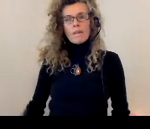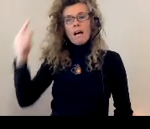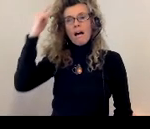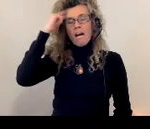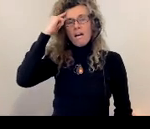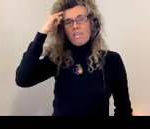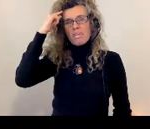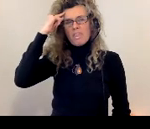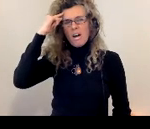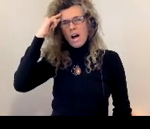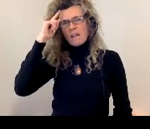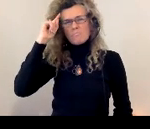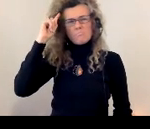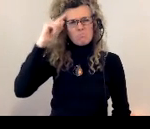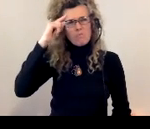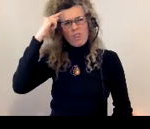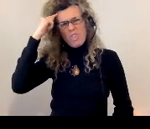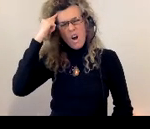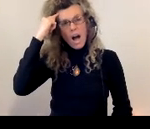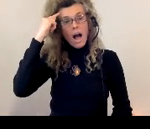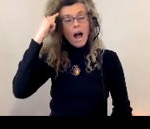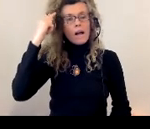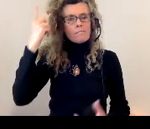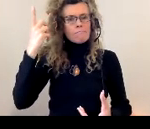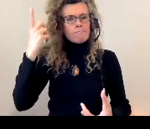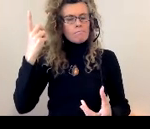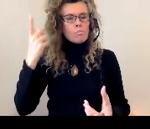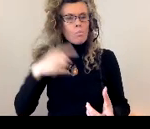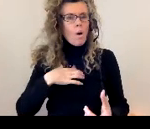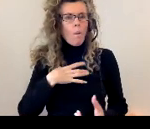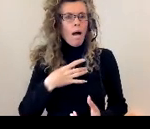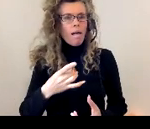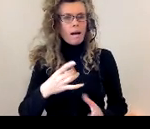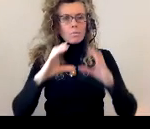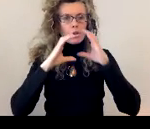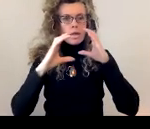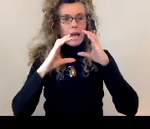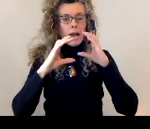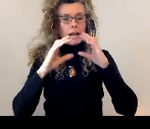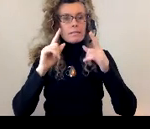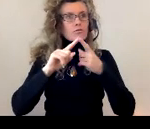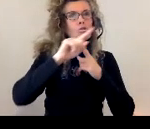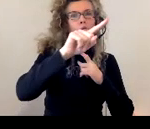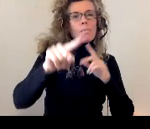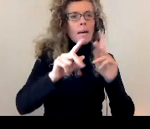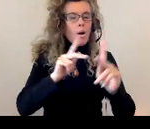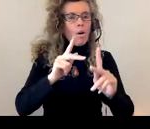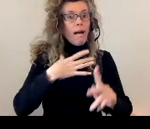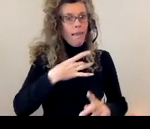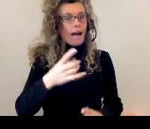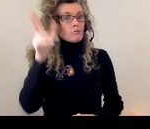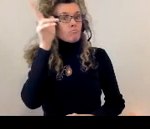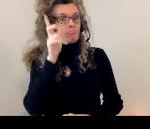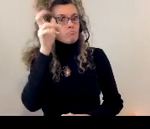I thought hard about what is it I'd like to communicate to those who like to listen to my communications. And what I came up with was this